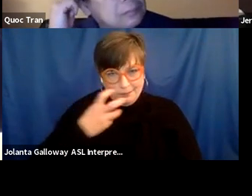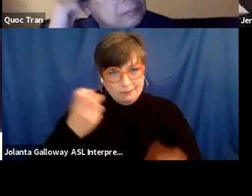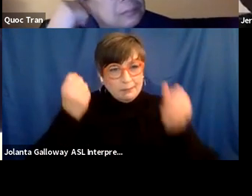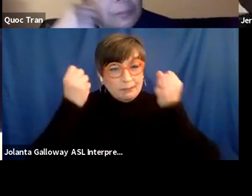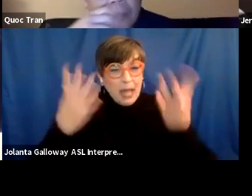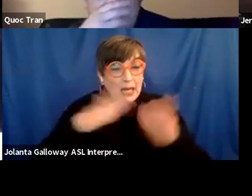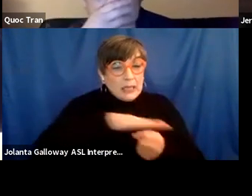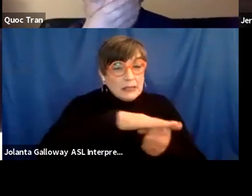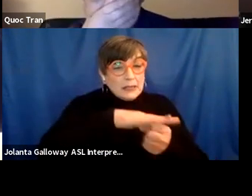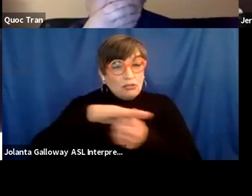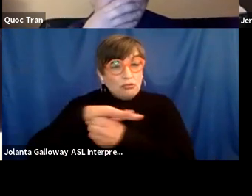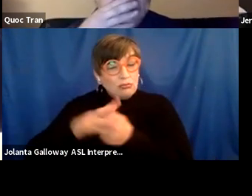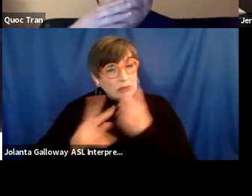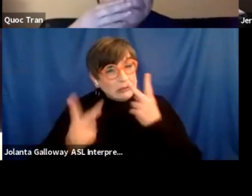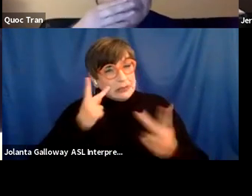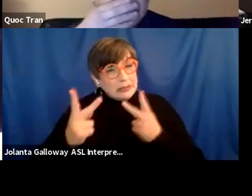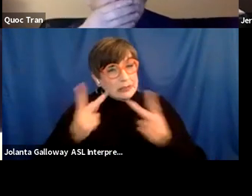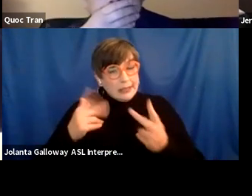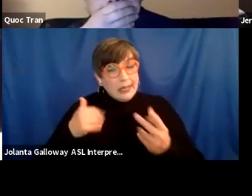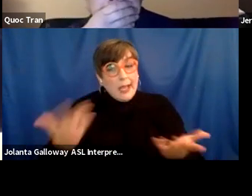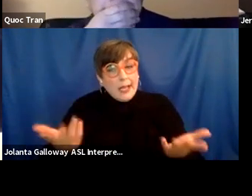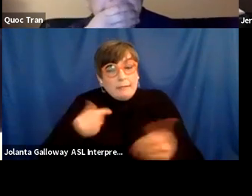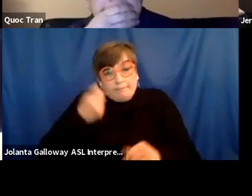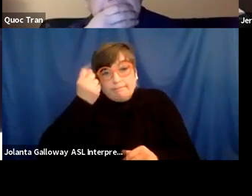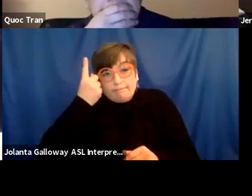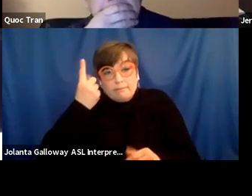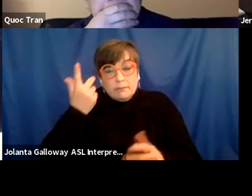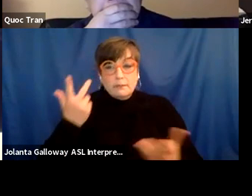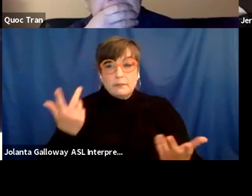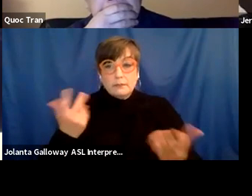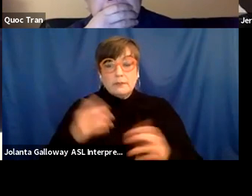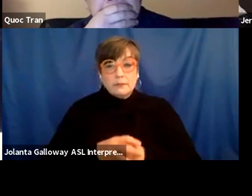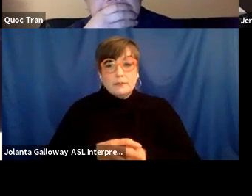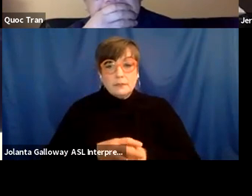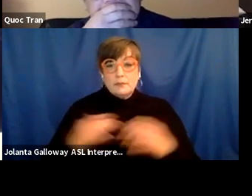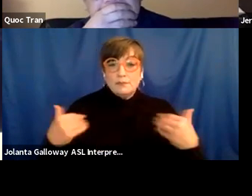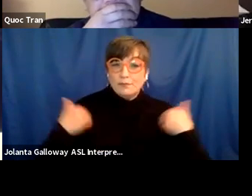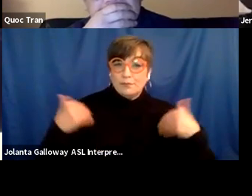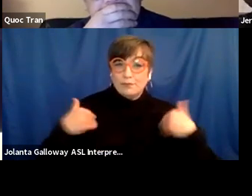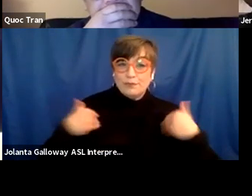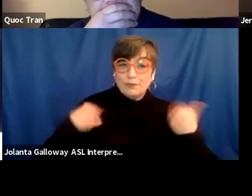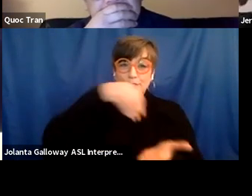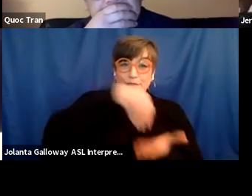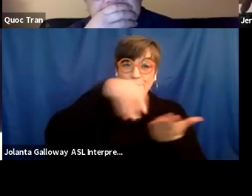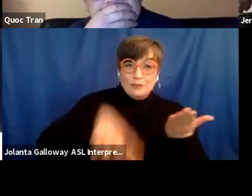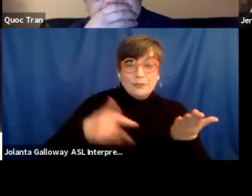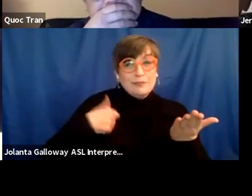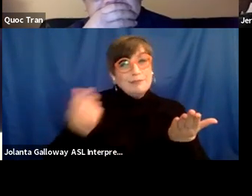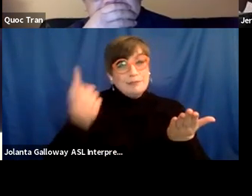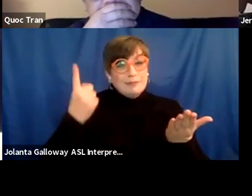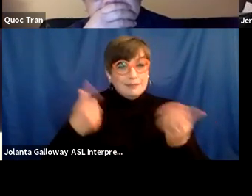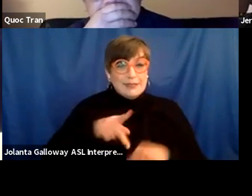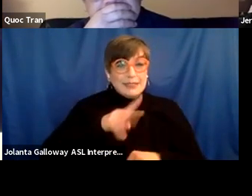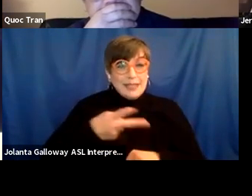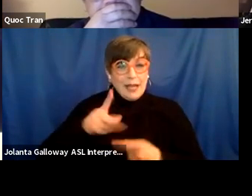districts, and can almost understand the early students because the early year students, because how